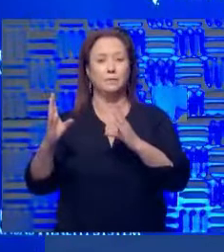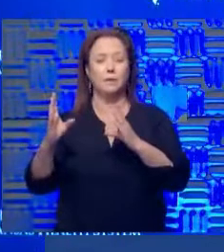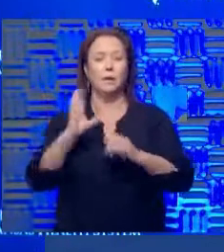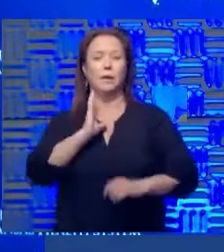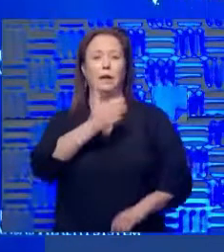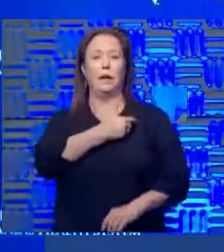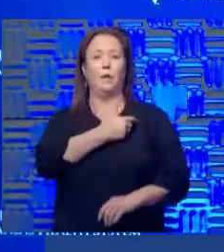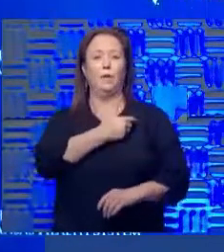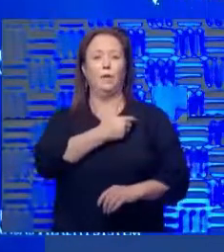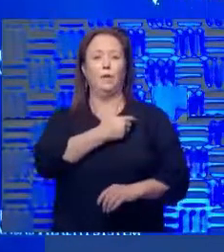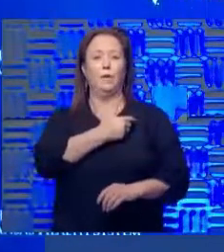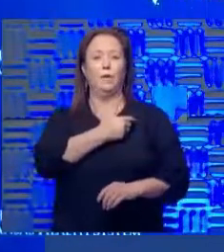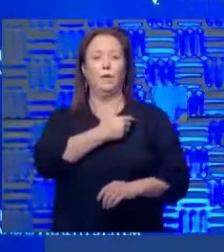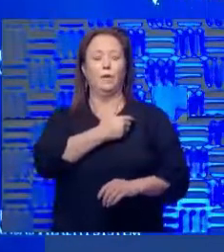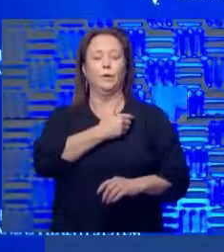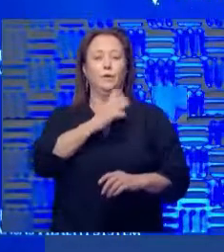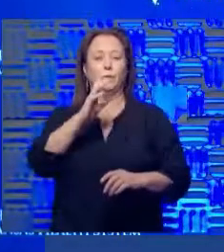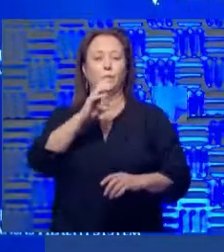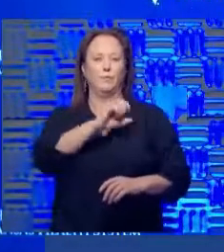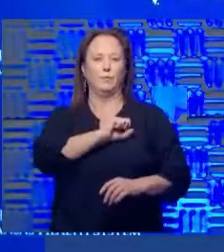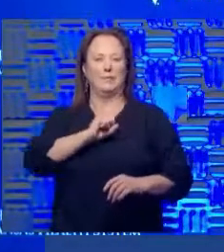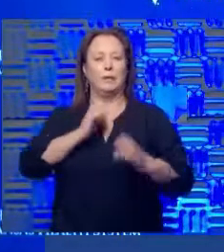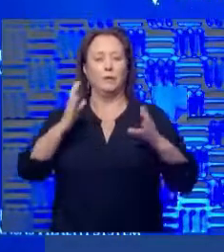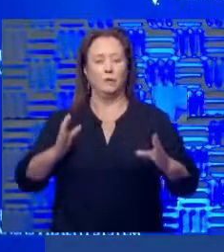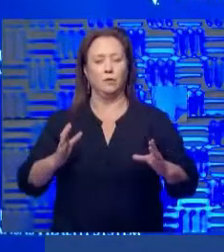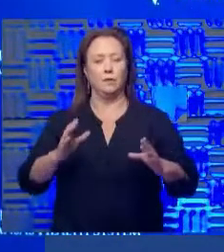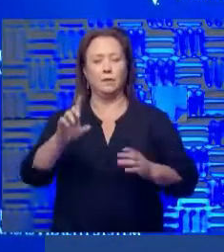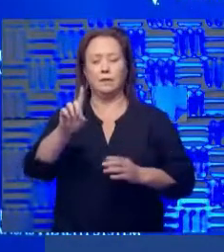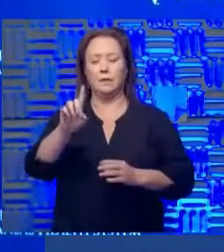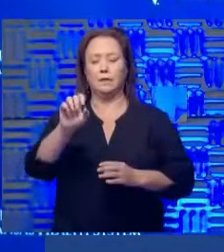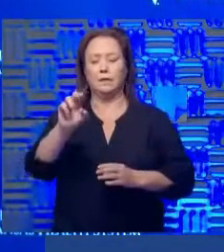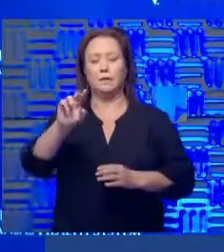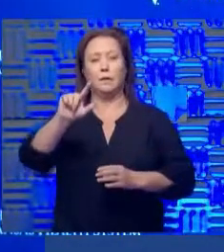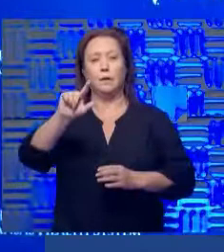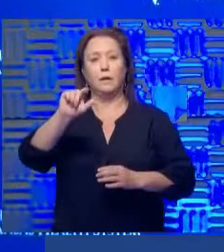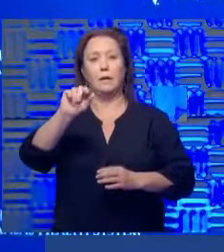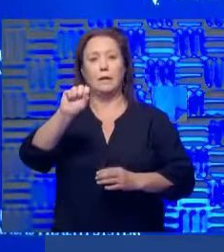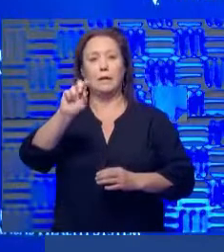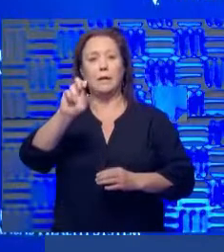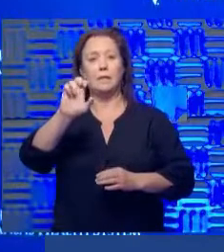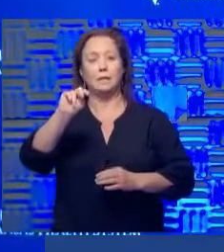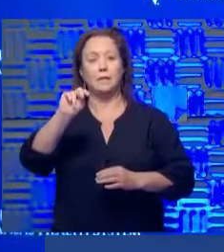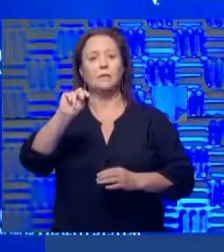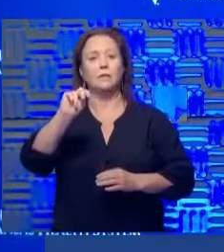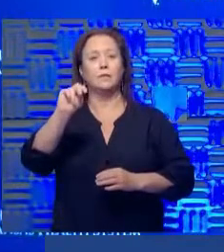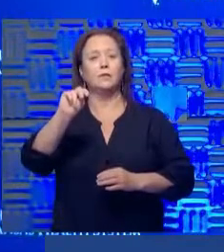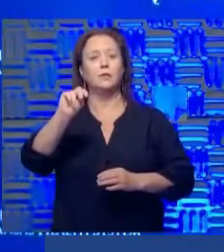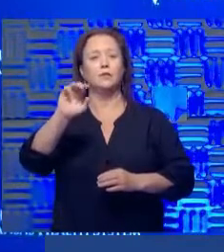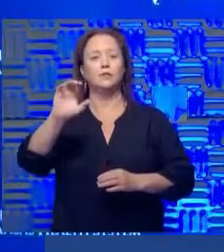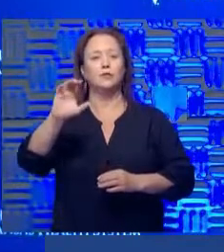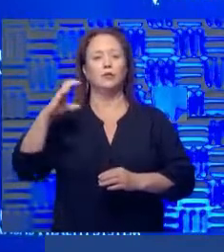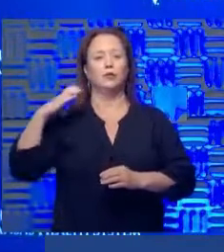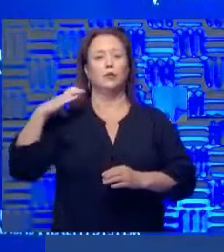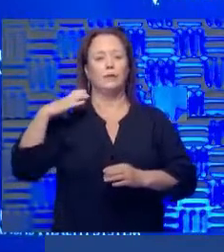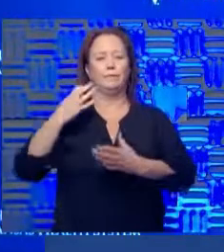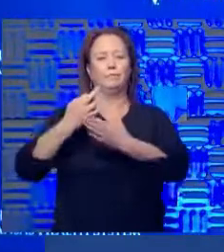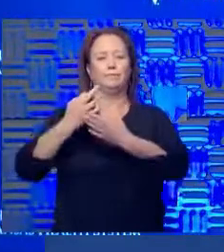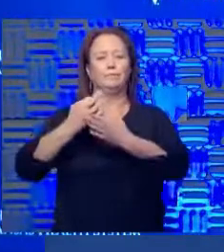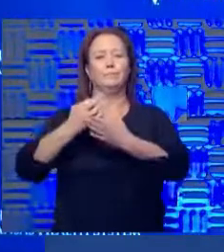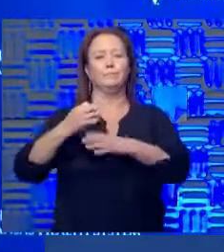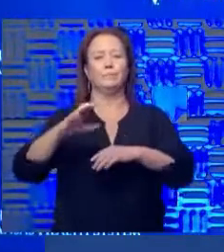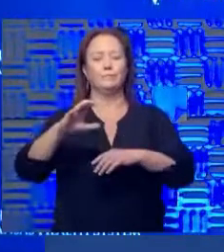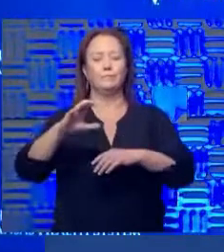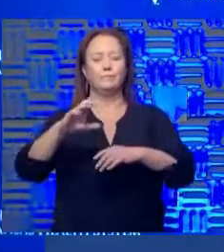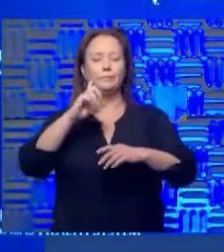our Senate colleagues. And then Doug Gaston, who's a Senior Vice President, Chief Financial Officer here at the health system. We're going to talk a little bit about the